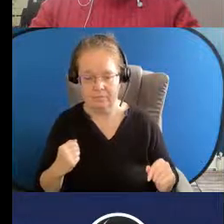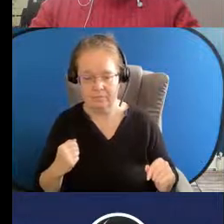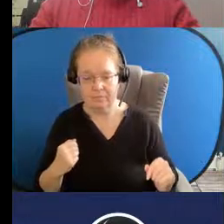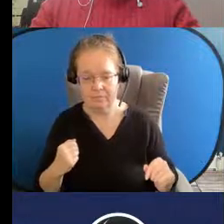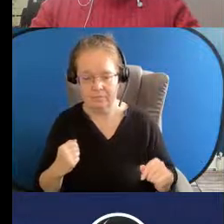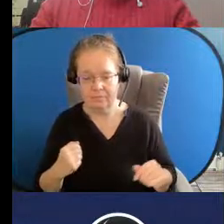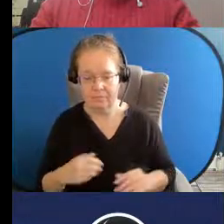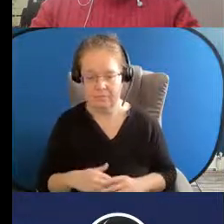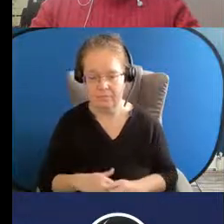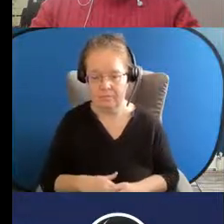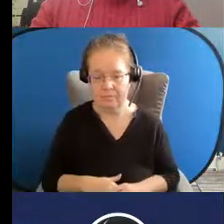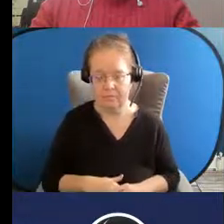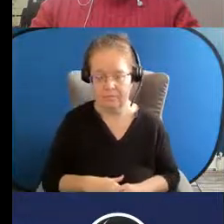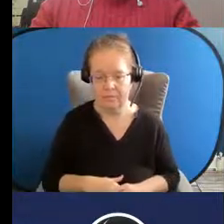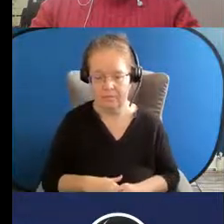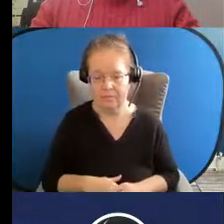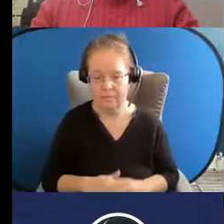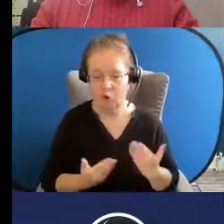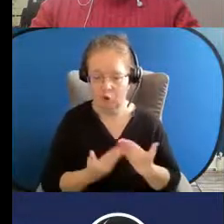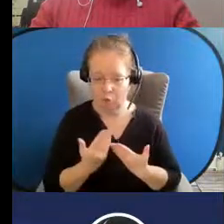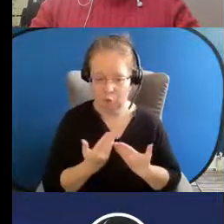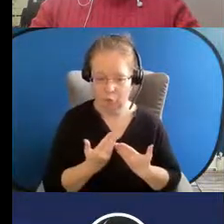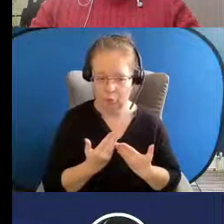and the old one. The new one